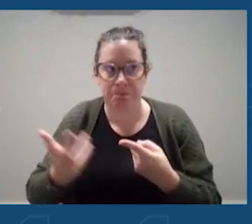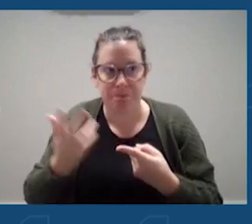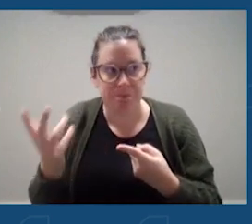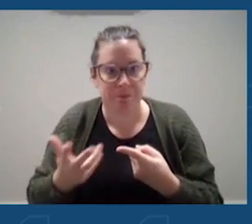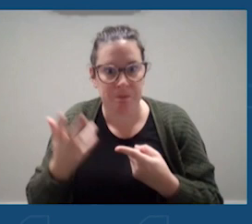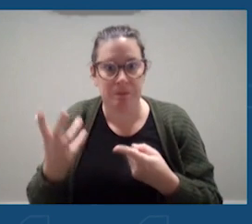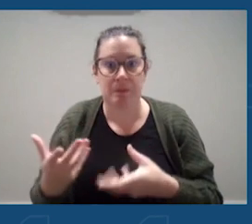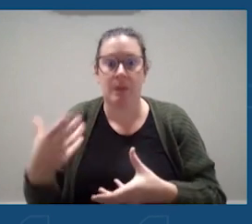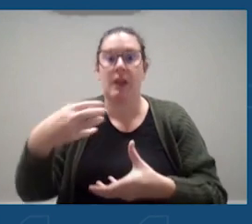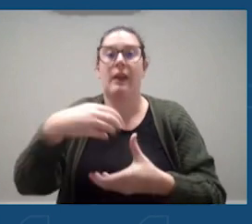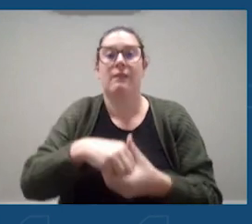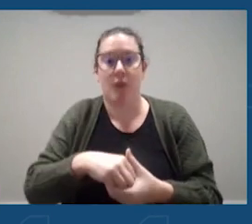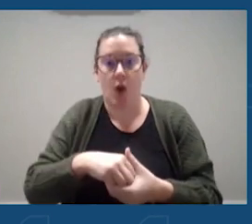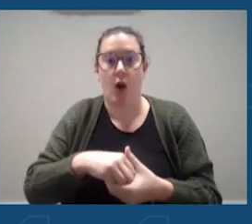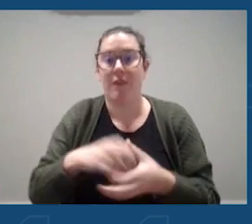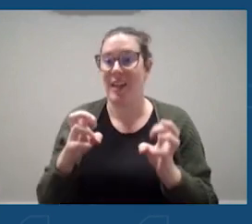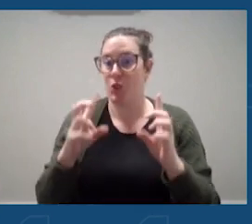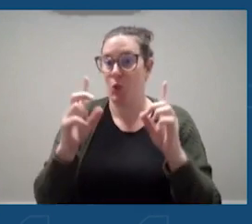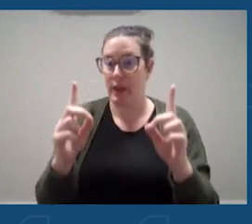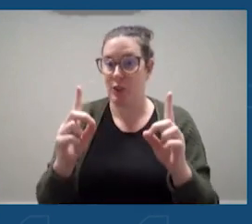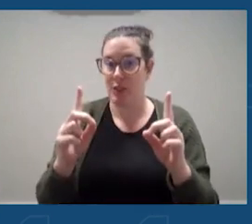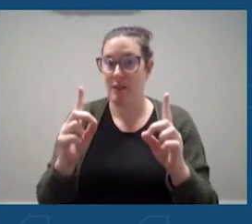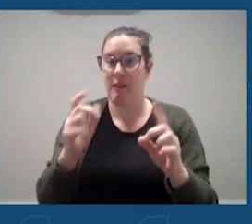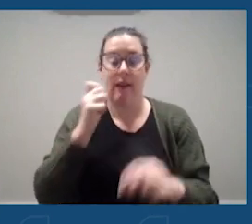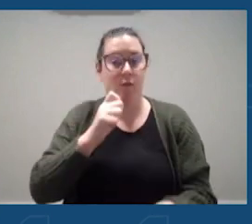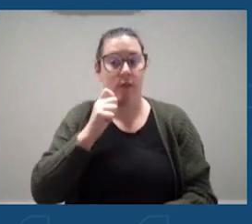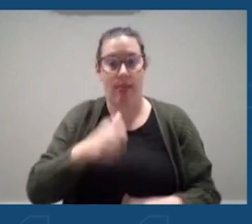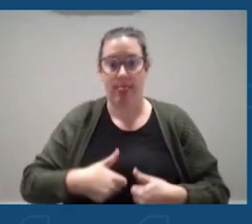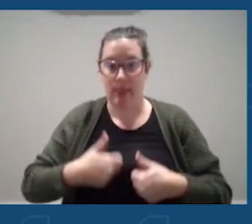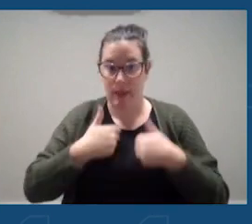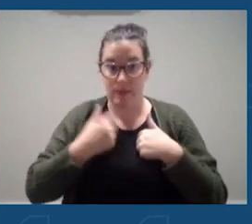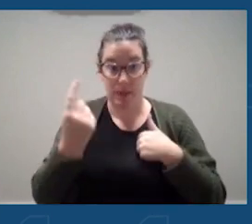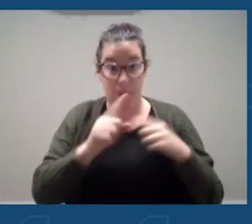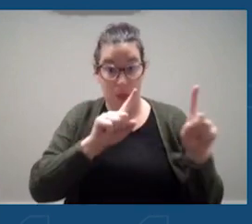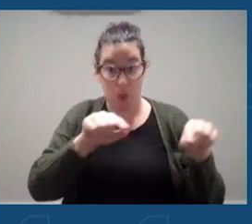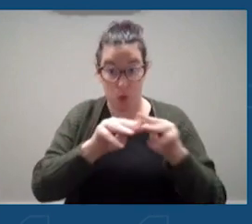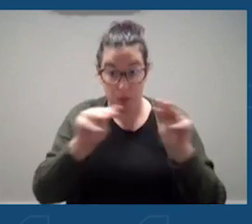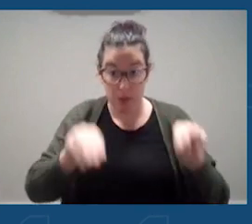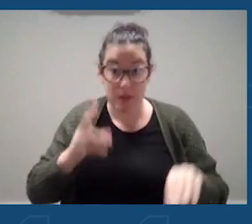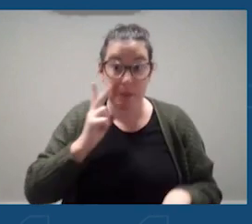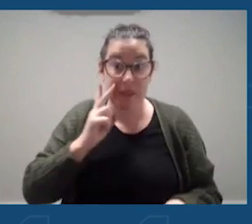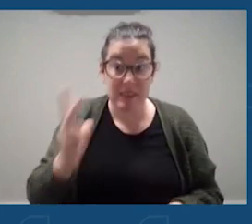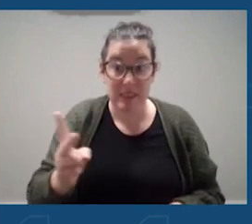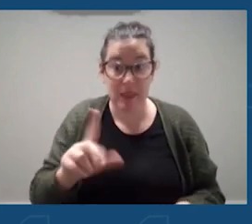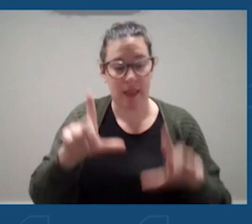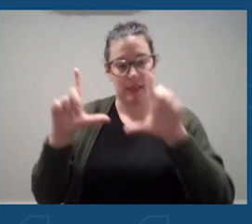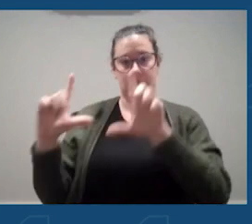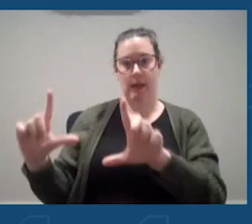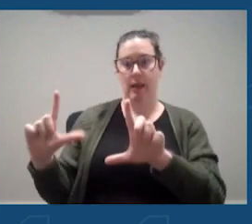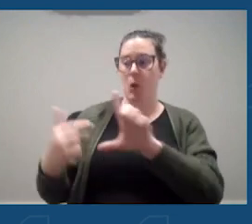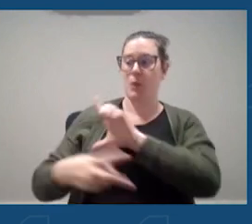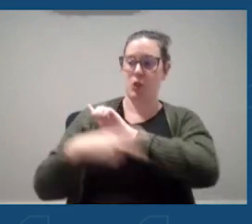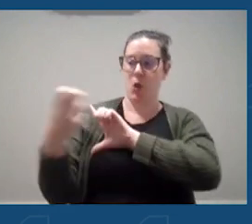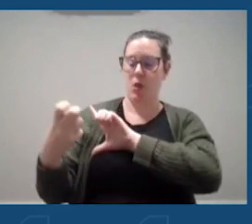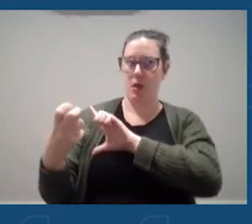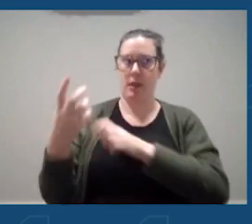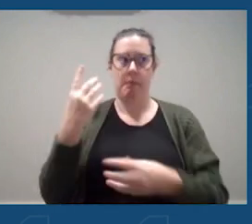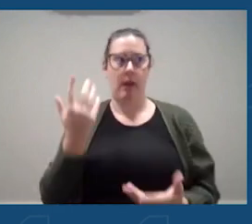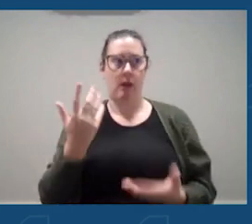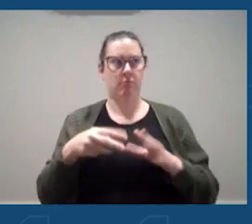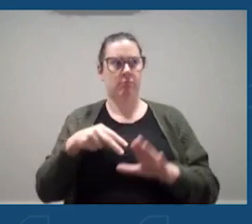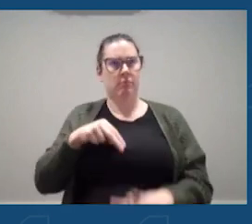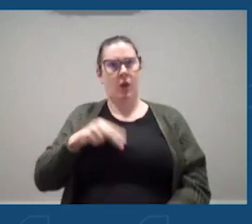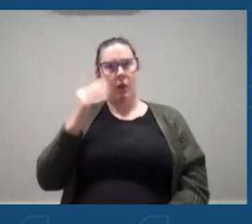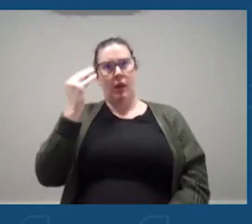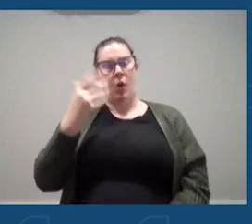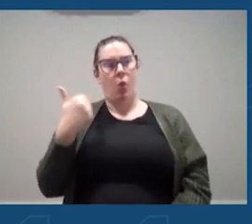involve Holocaust education in everyday lives. When someone goes to a museum and they see that sign, they might make them step back and think, wow, this was